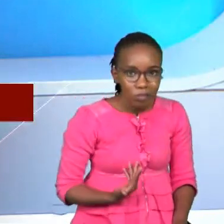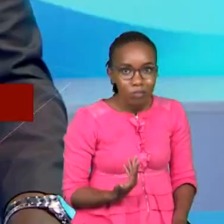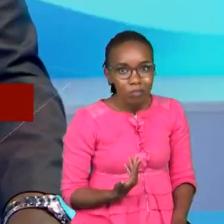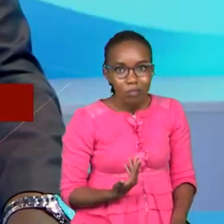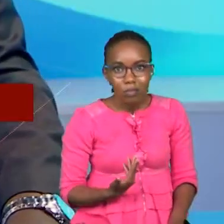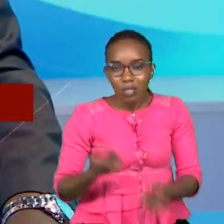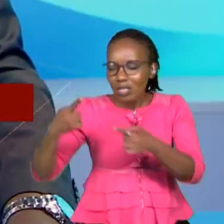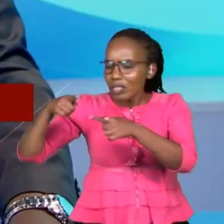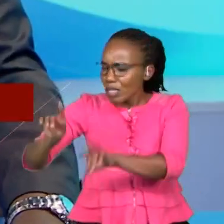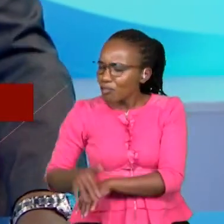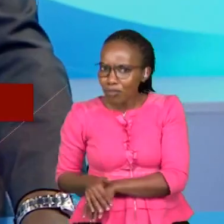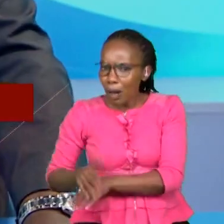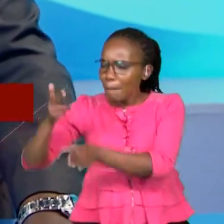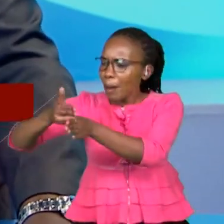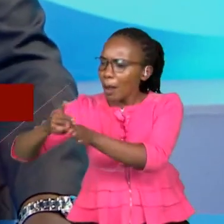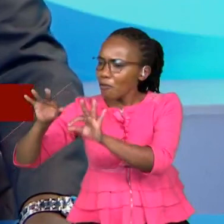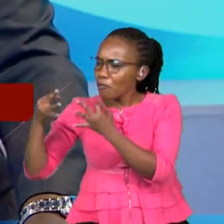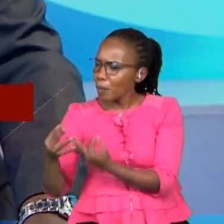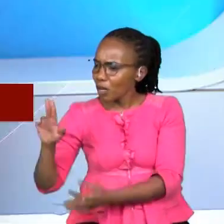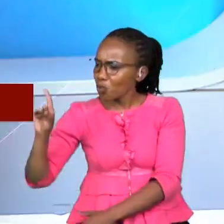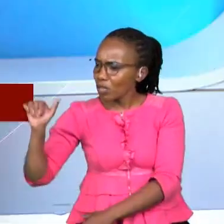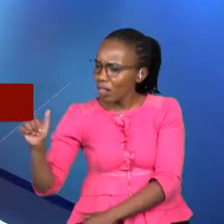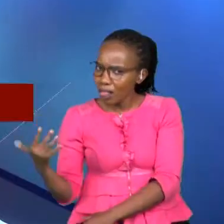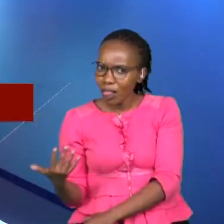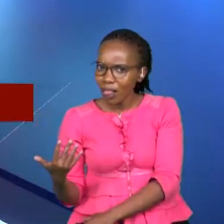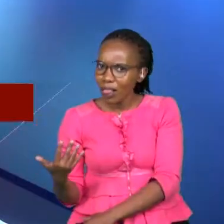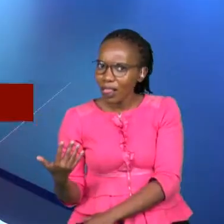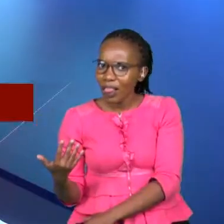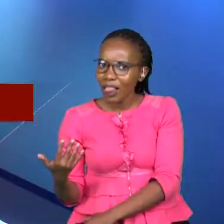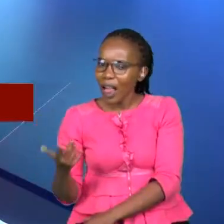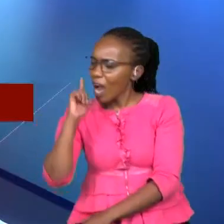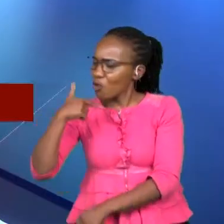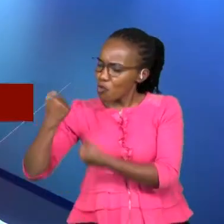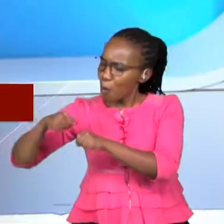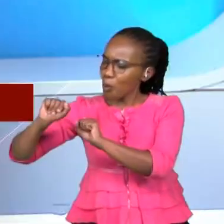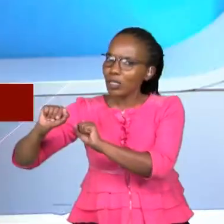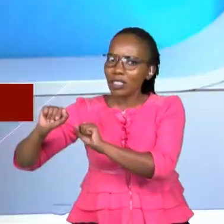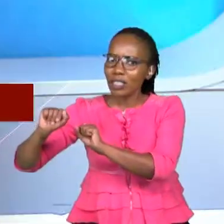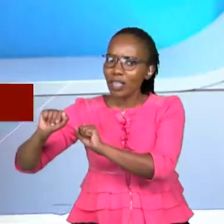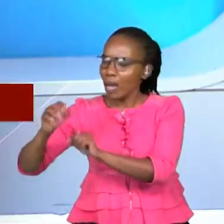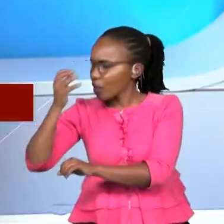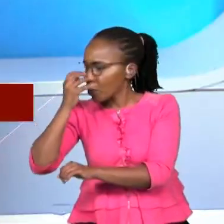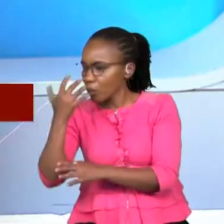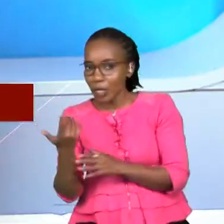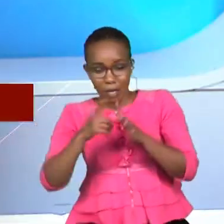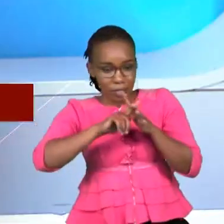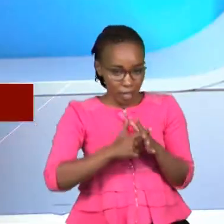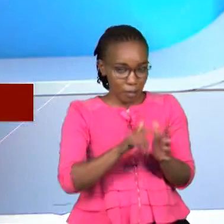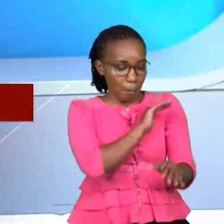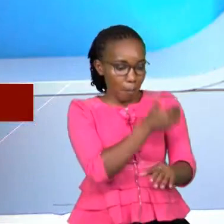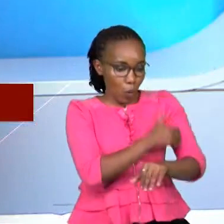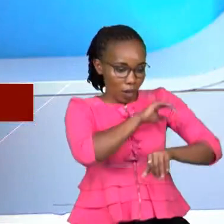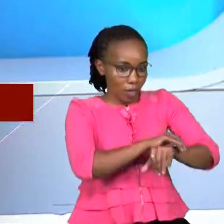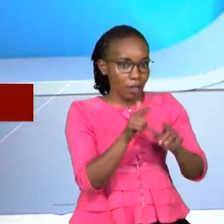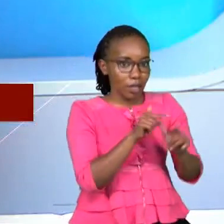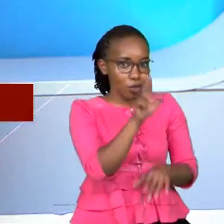son of that family. No, the he's family not. Of Huda. You see, and the father is the deputy president. We have started at the premise of, yes, to get into power, yes, we must